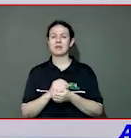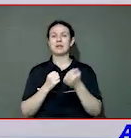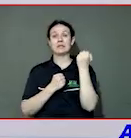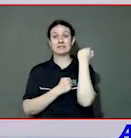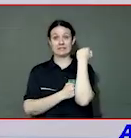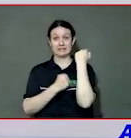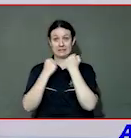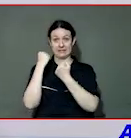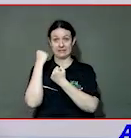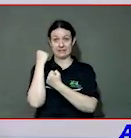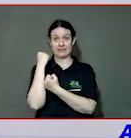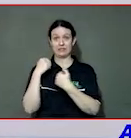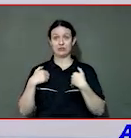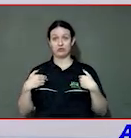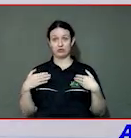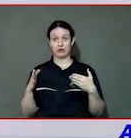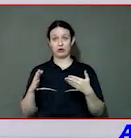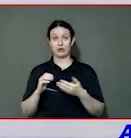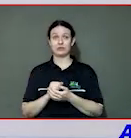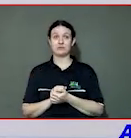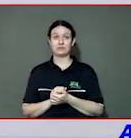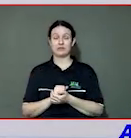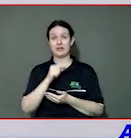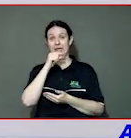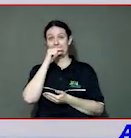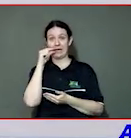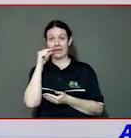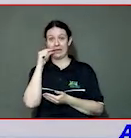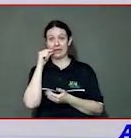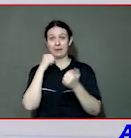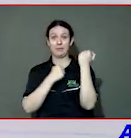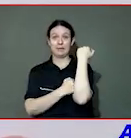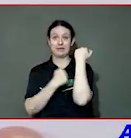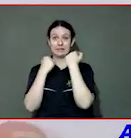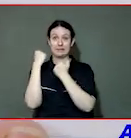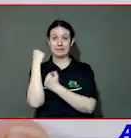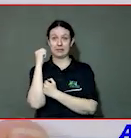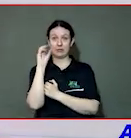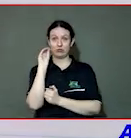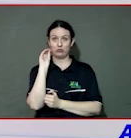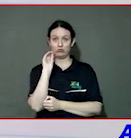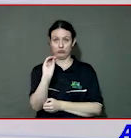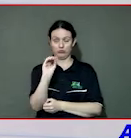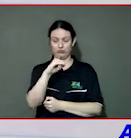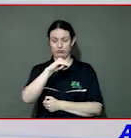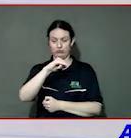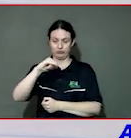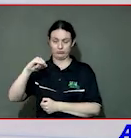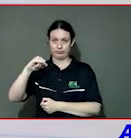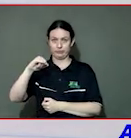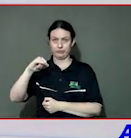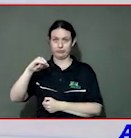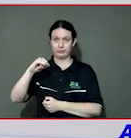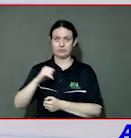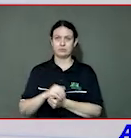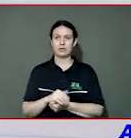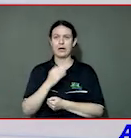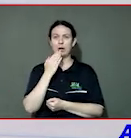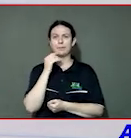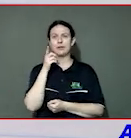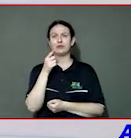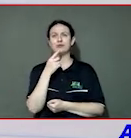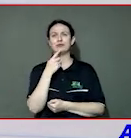structure. And you write the heading. You write structure. Okay, now please don't